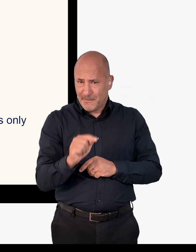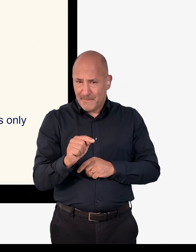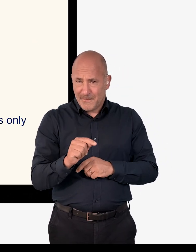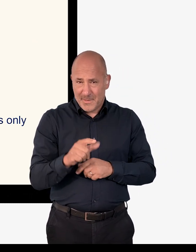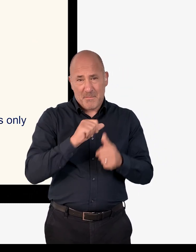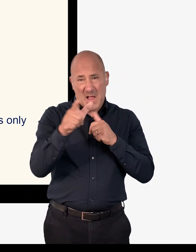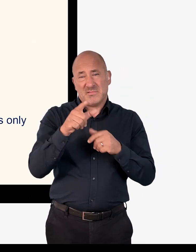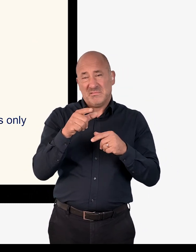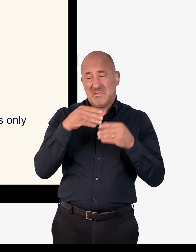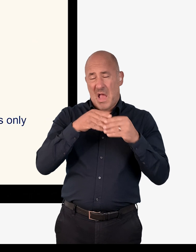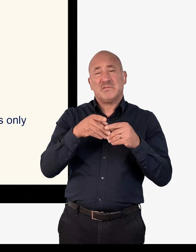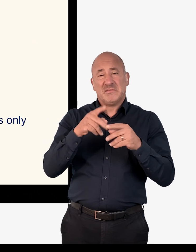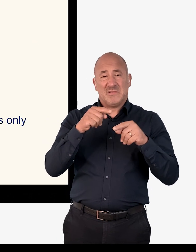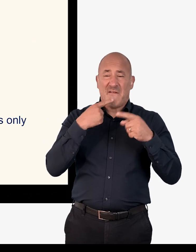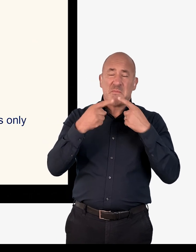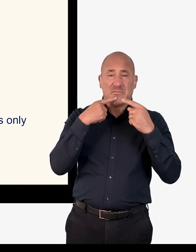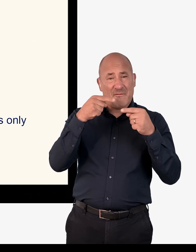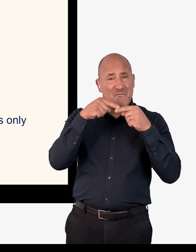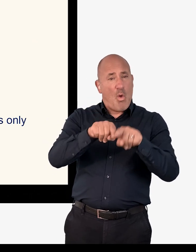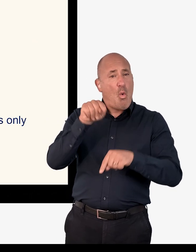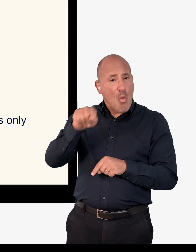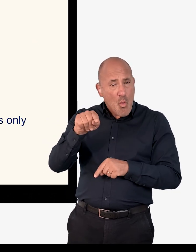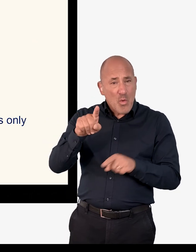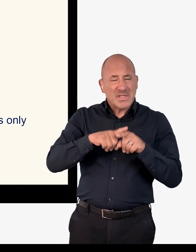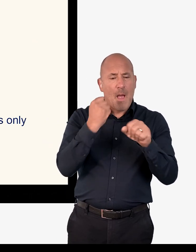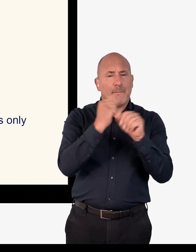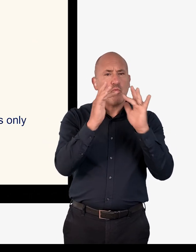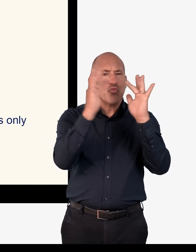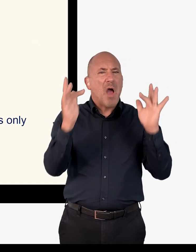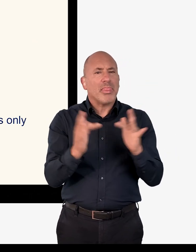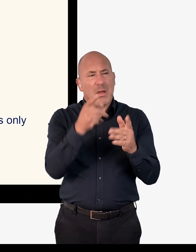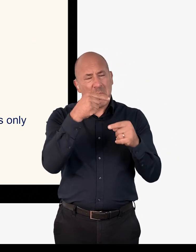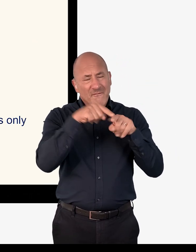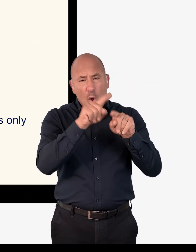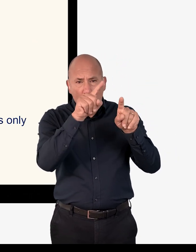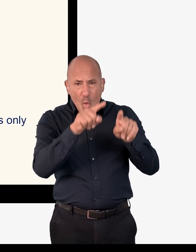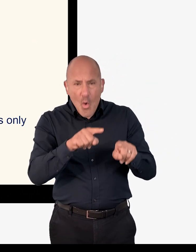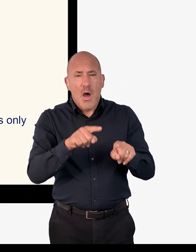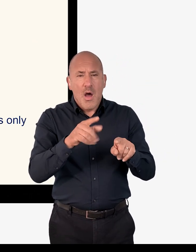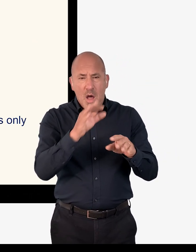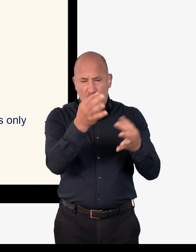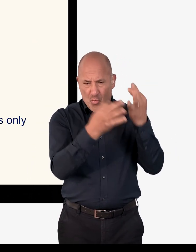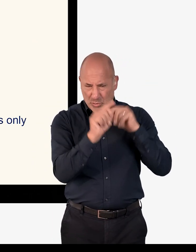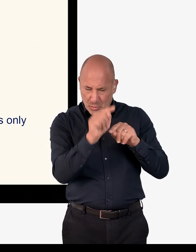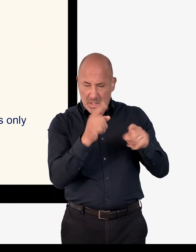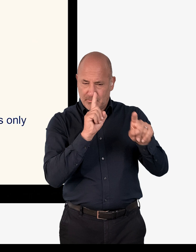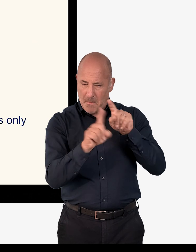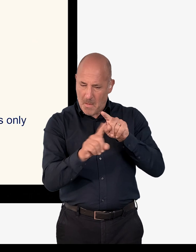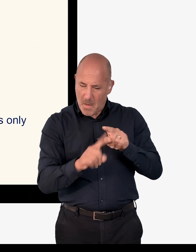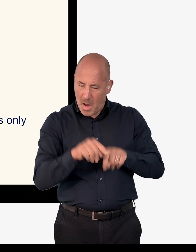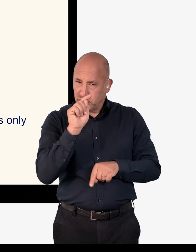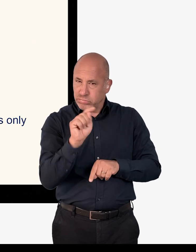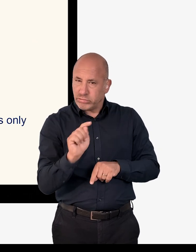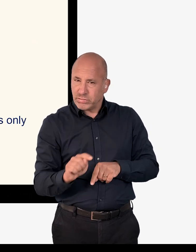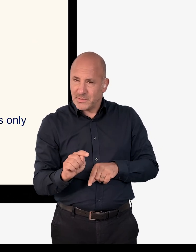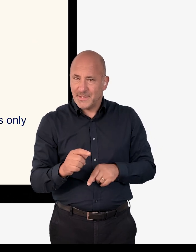section of the application form. Follow the information in the guidance and on Grantium, ensuring you answer all the